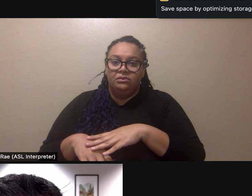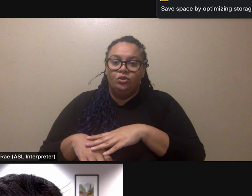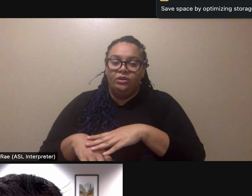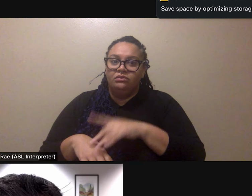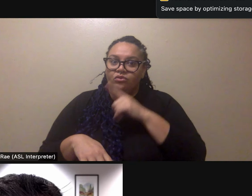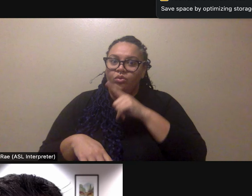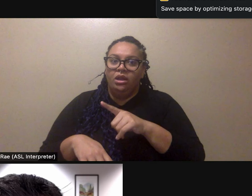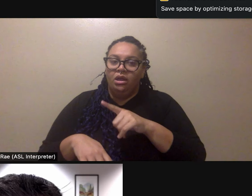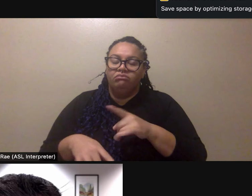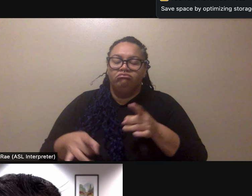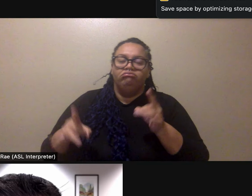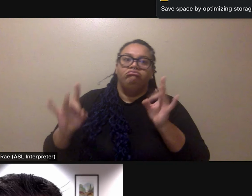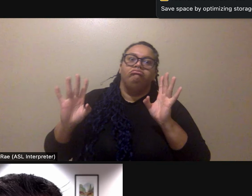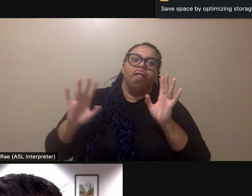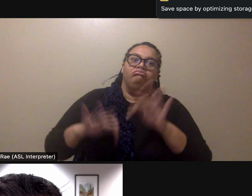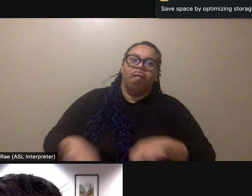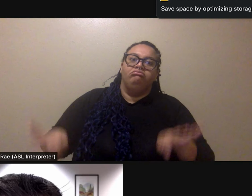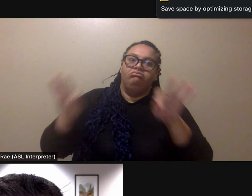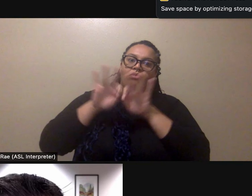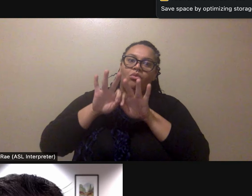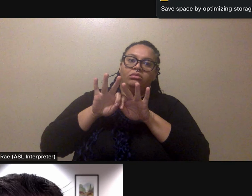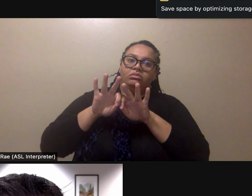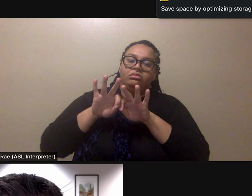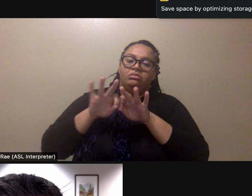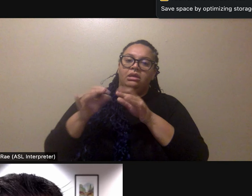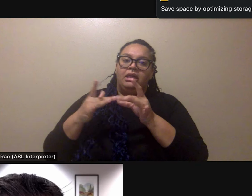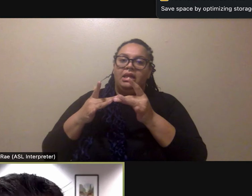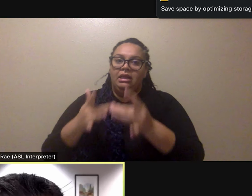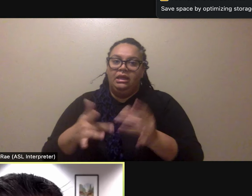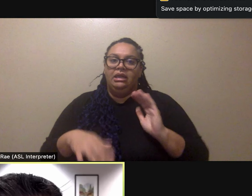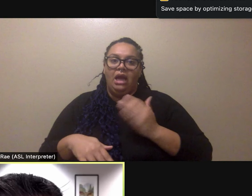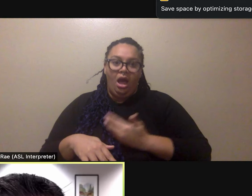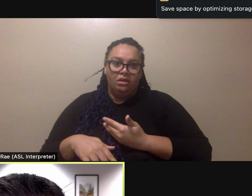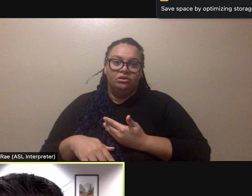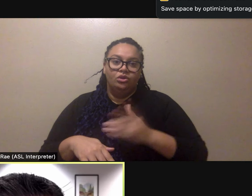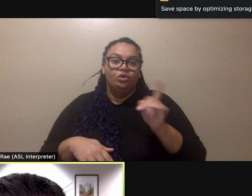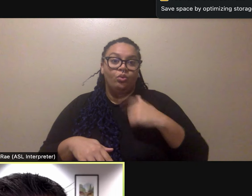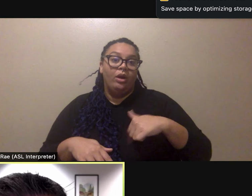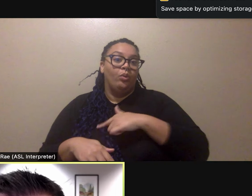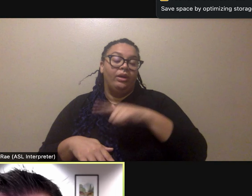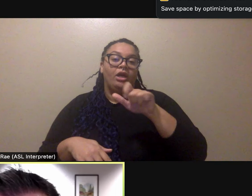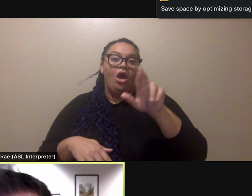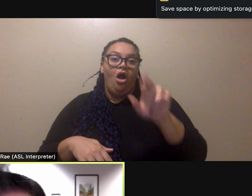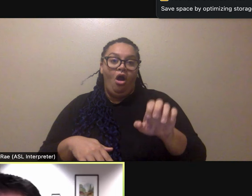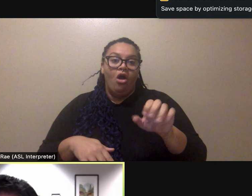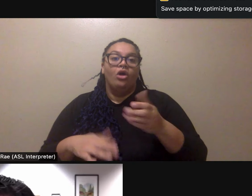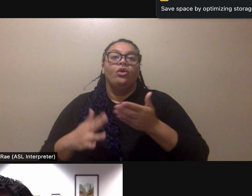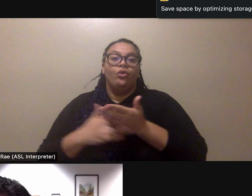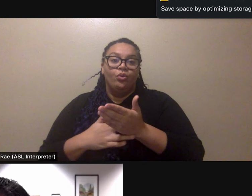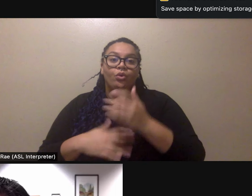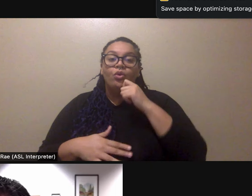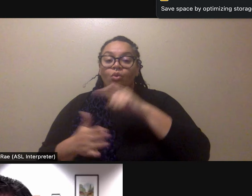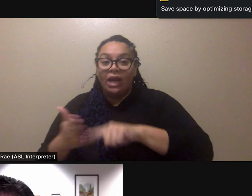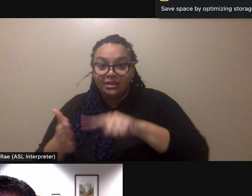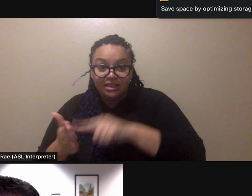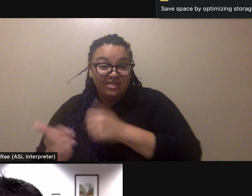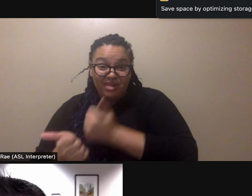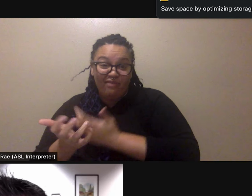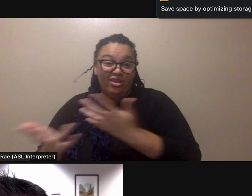dramatic, important in leading us to where, yeah, you know, getting through the racism stuff that we're dealing with now.